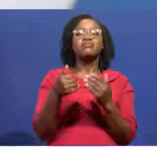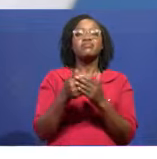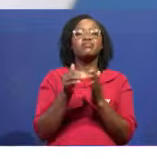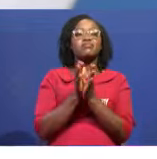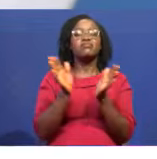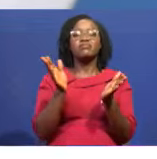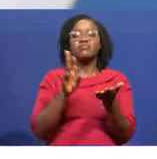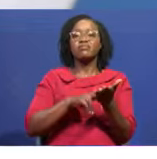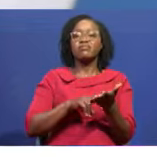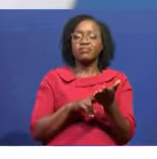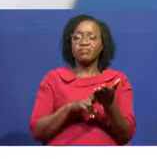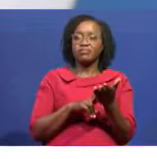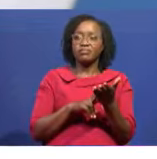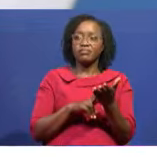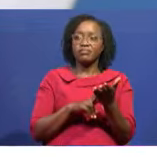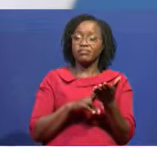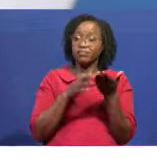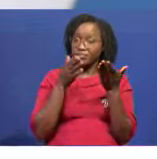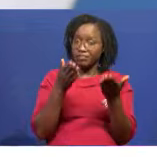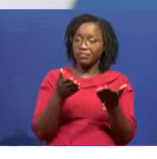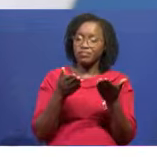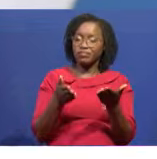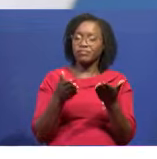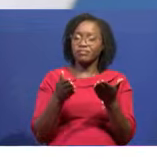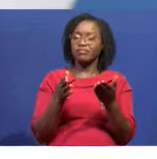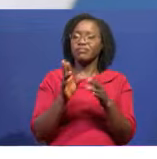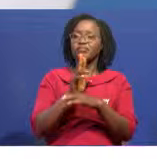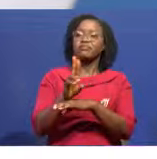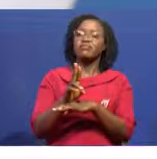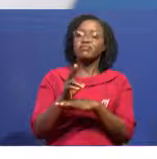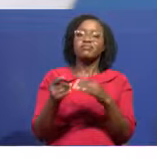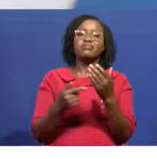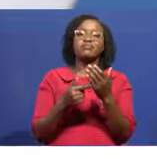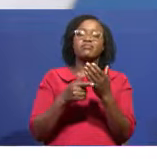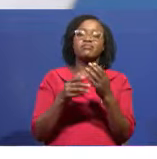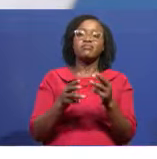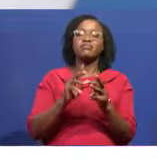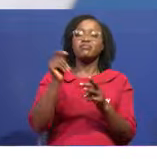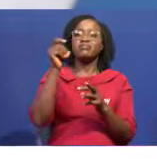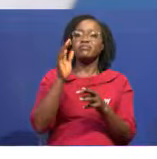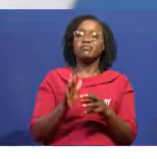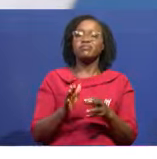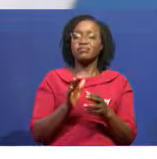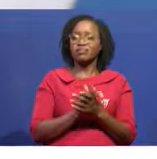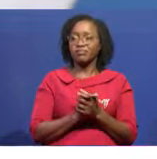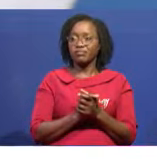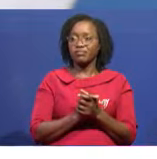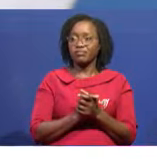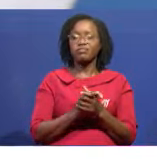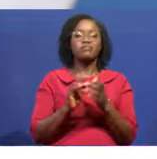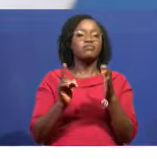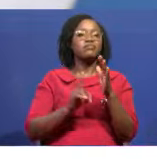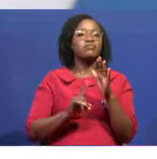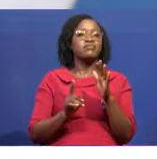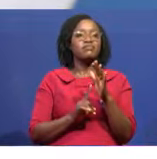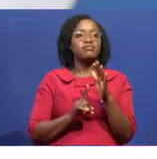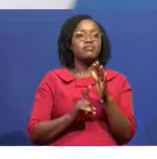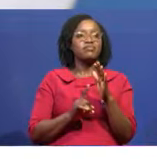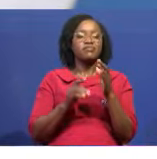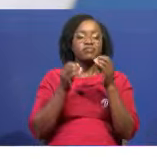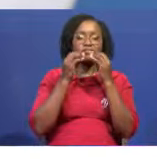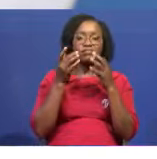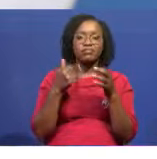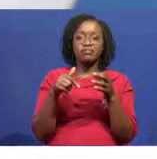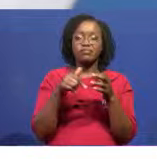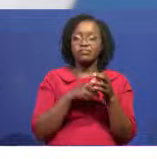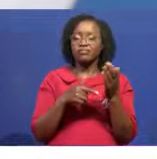public records are available for use in a digital format by the Kenyan people. The ministry has informed us